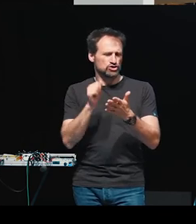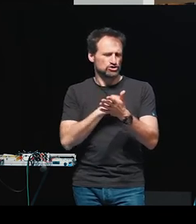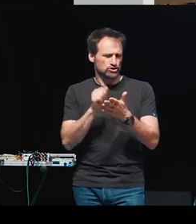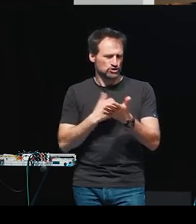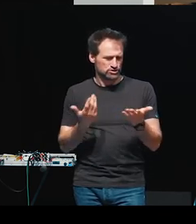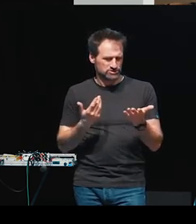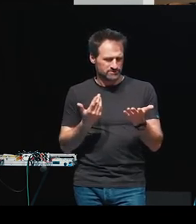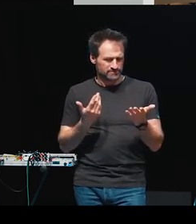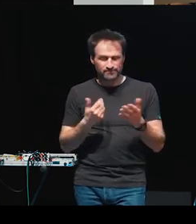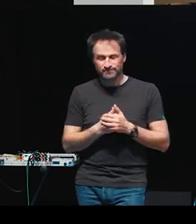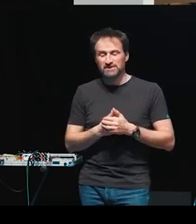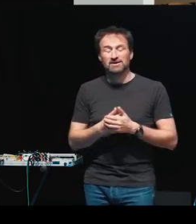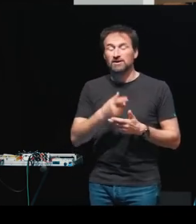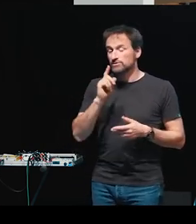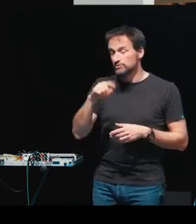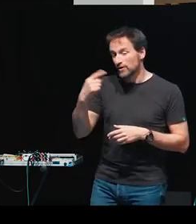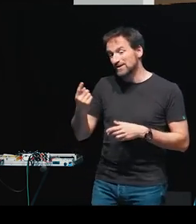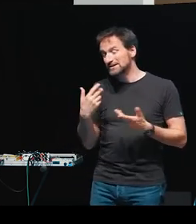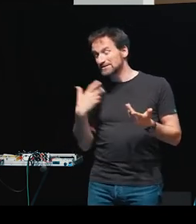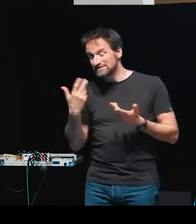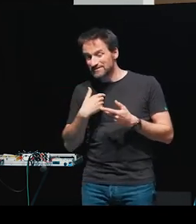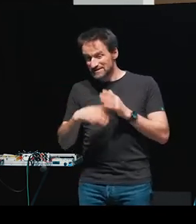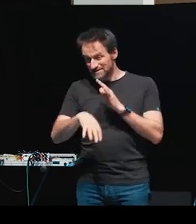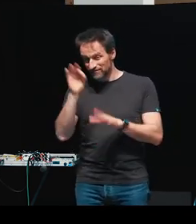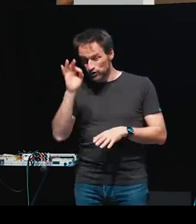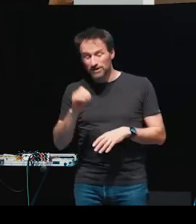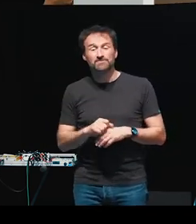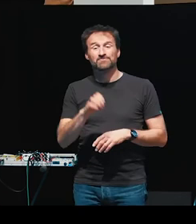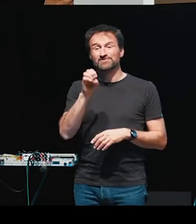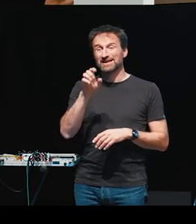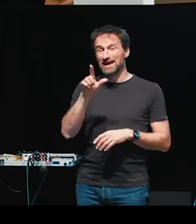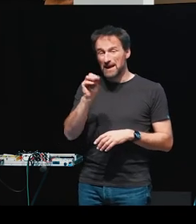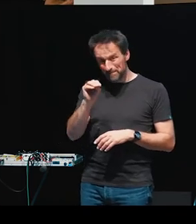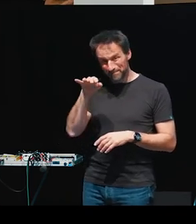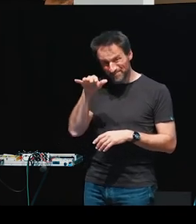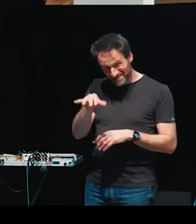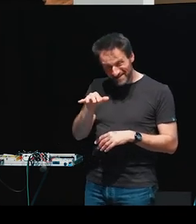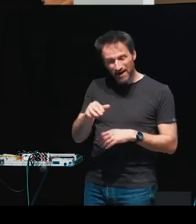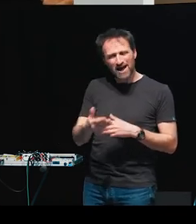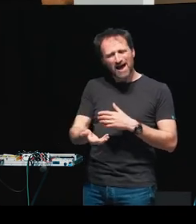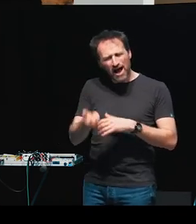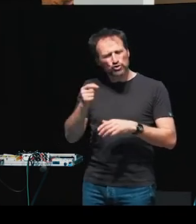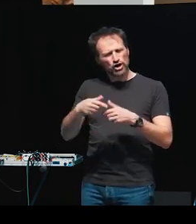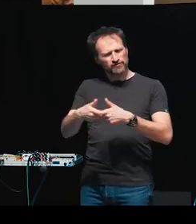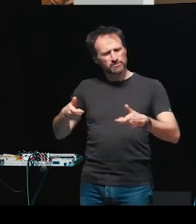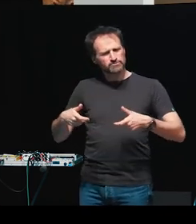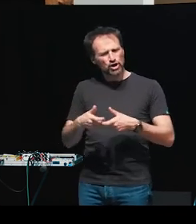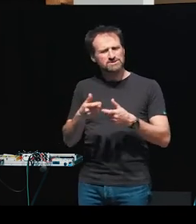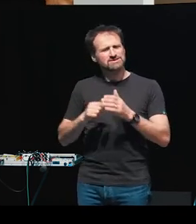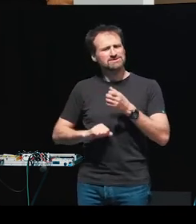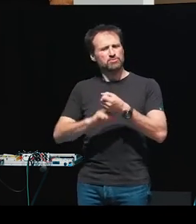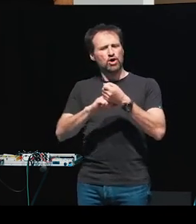Some other interesting things that Elm has is that it has out-of-the-box support for building,